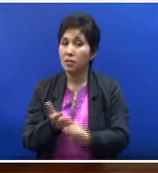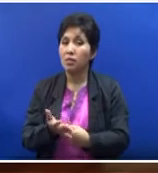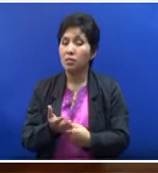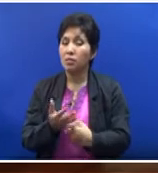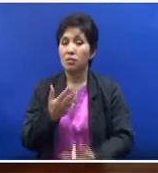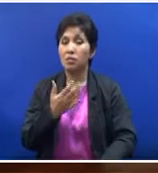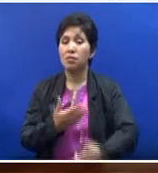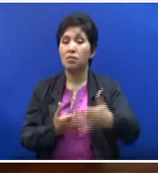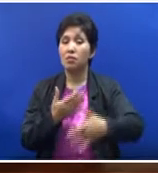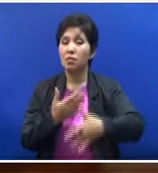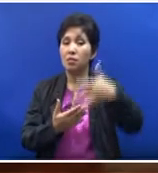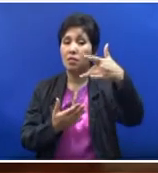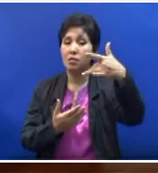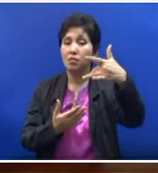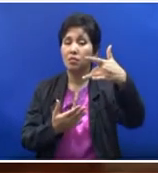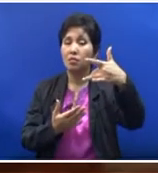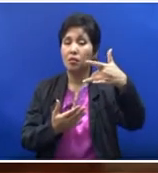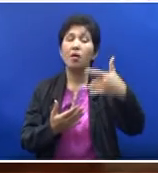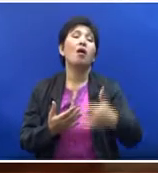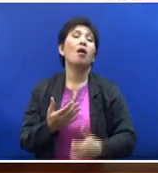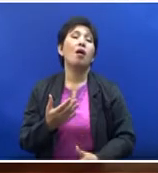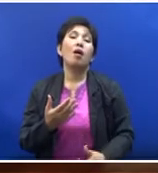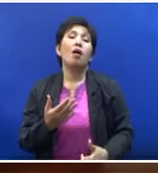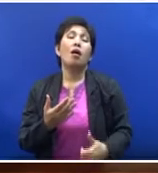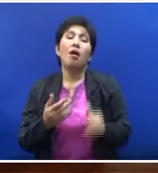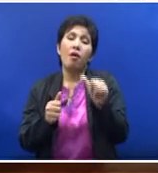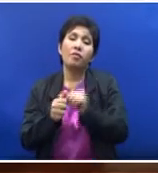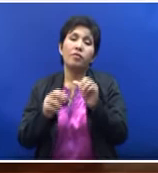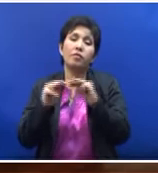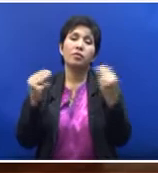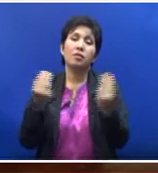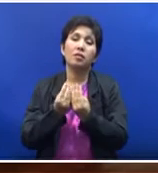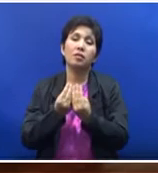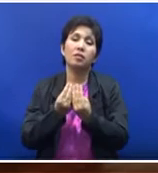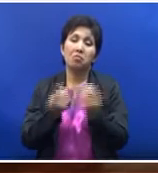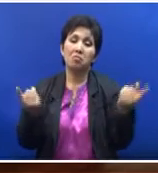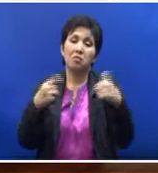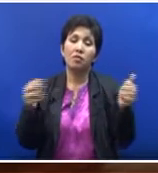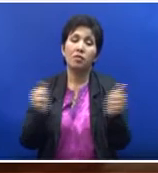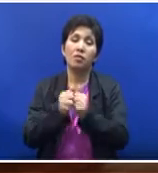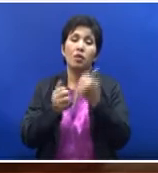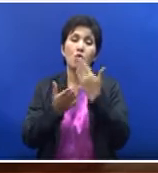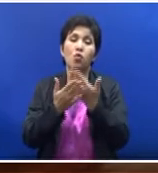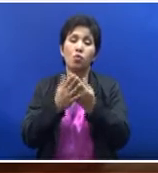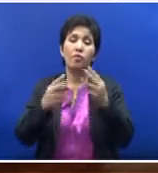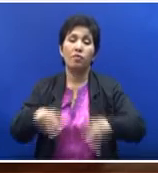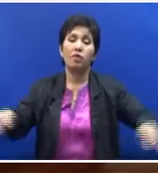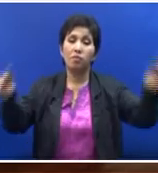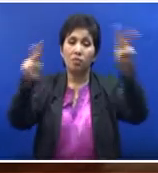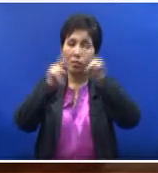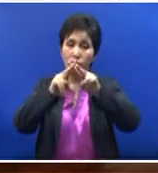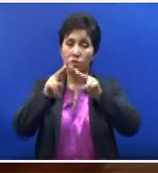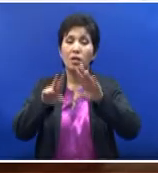whereby every society emphasizes on good values. Okay, so it is up to the societies how they